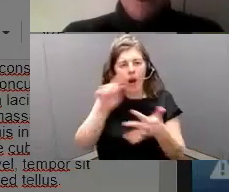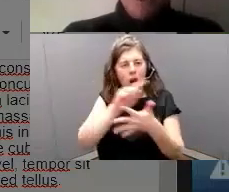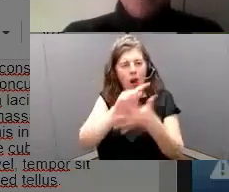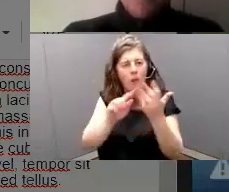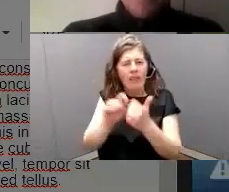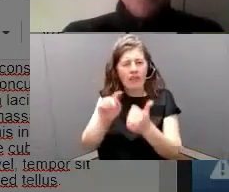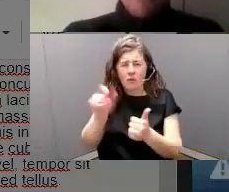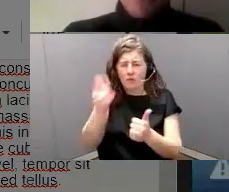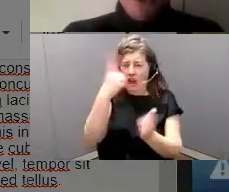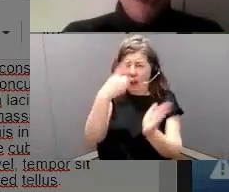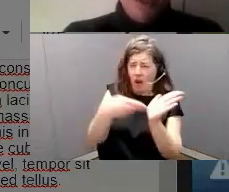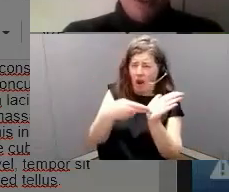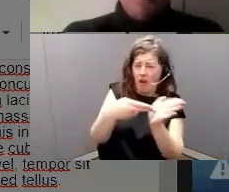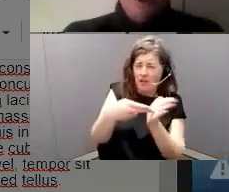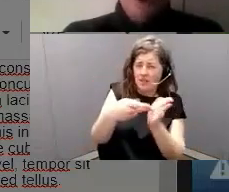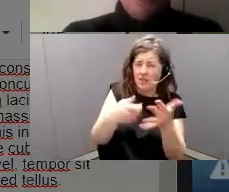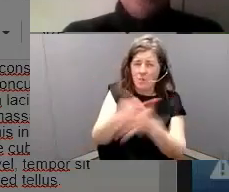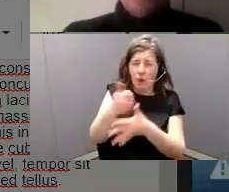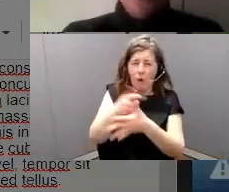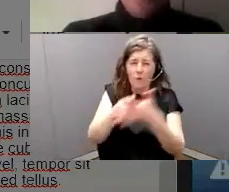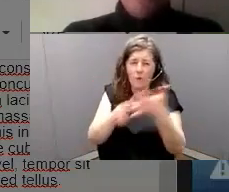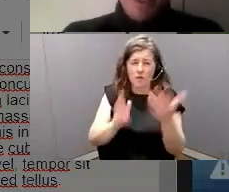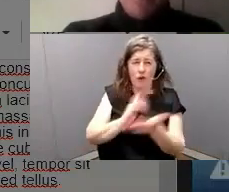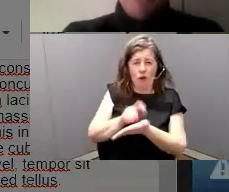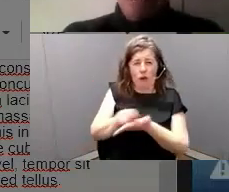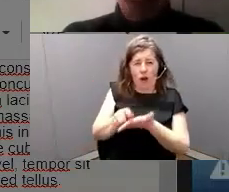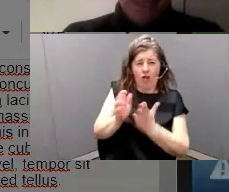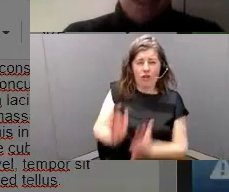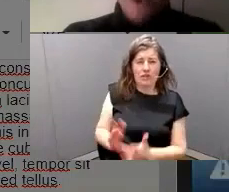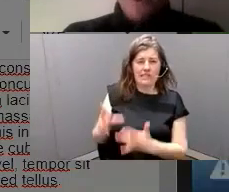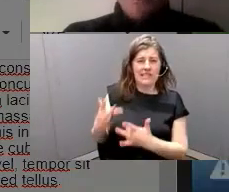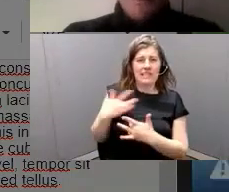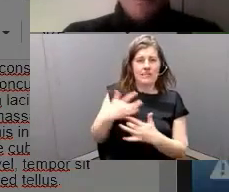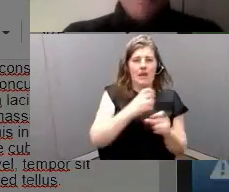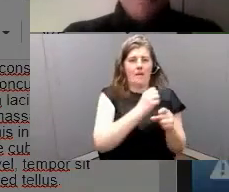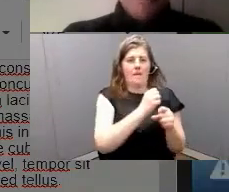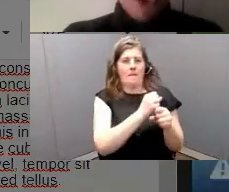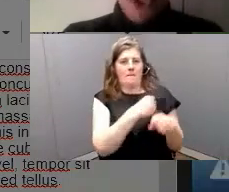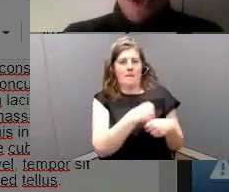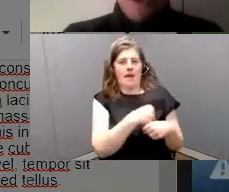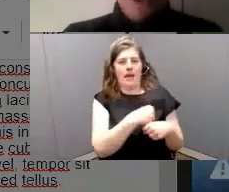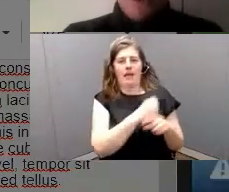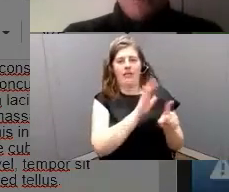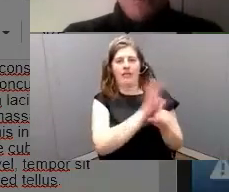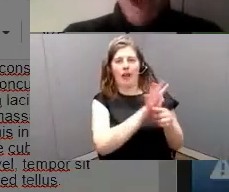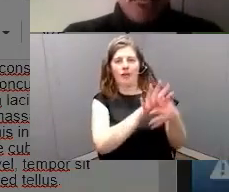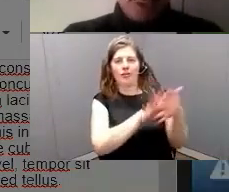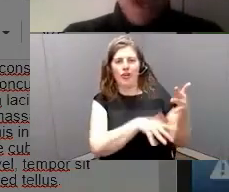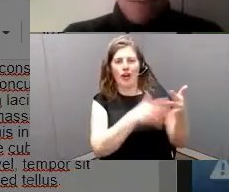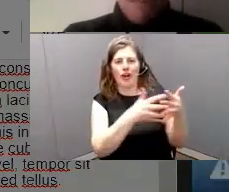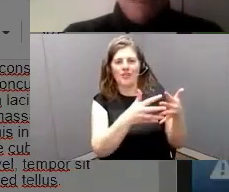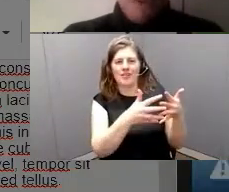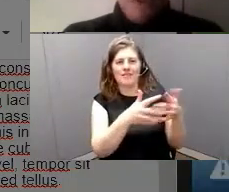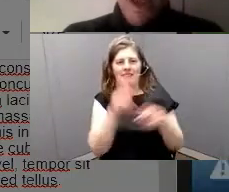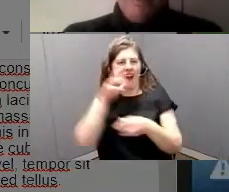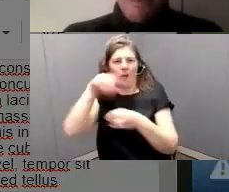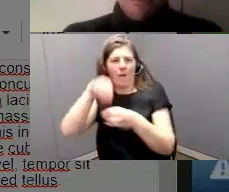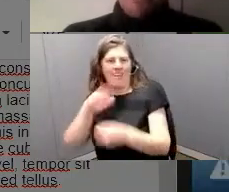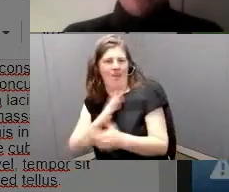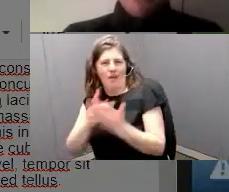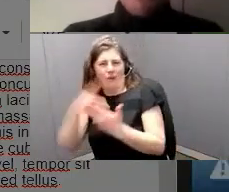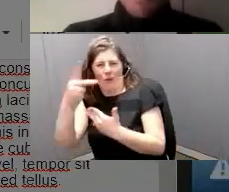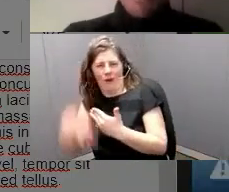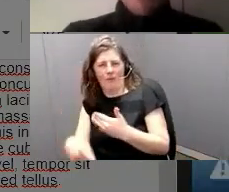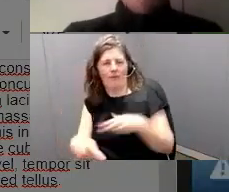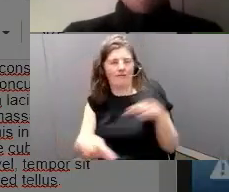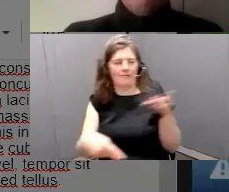be honest, the majority of our authors, they make their charts outside of our program, and then